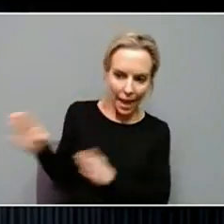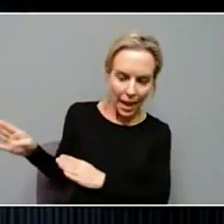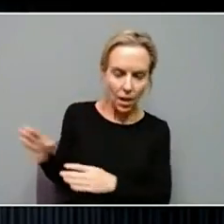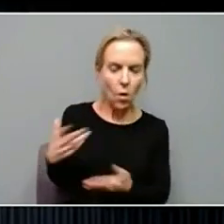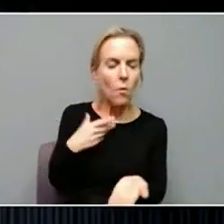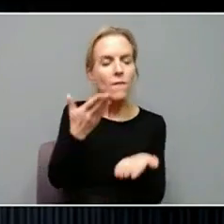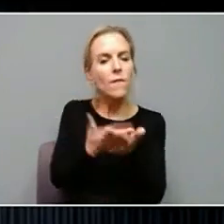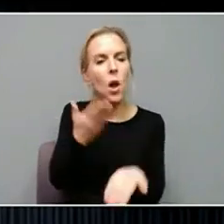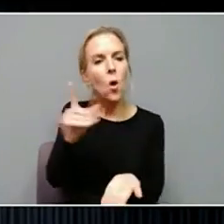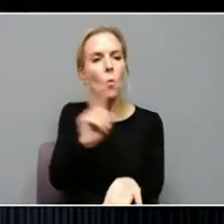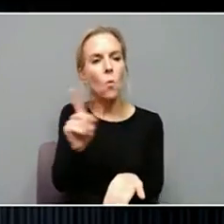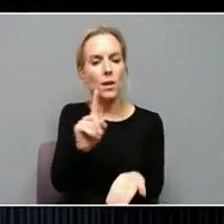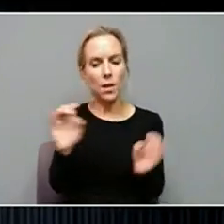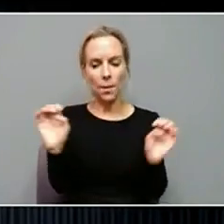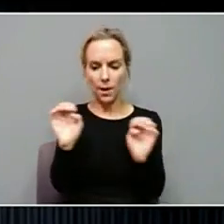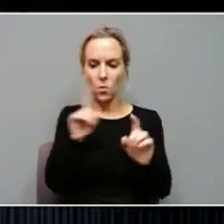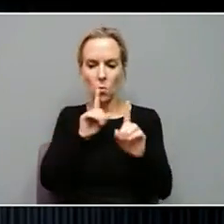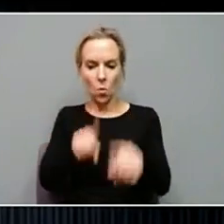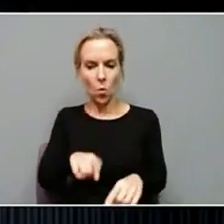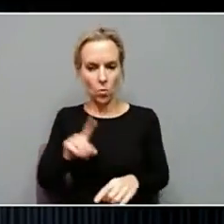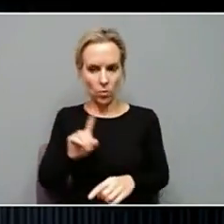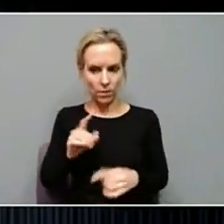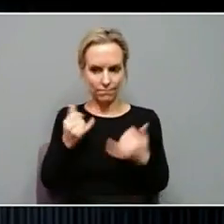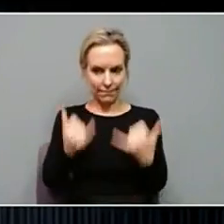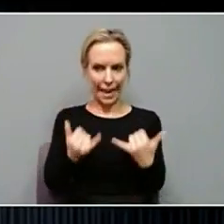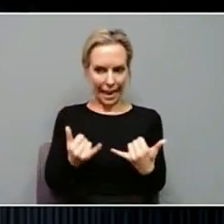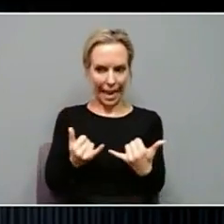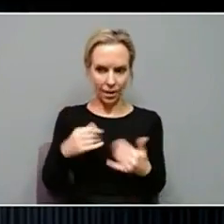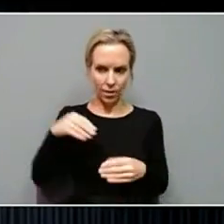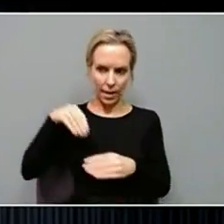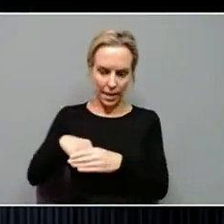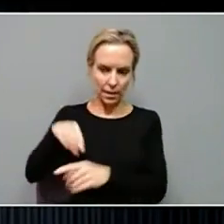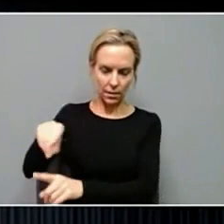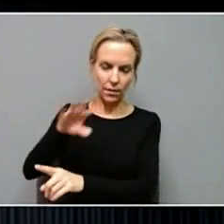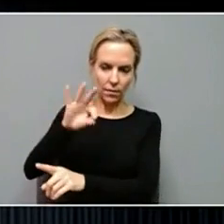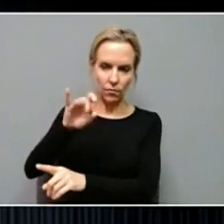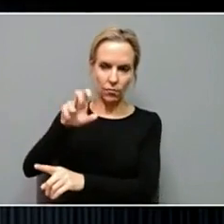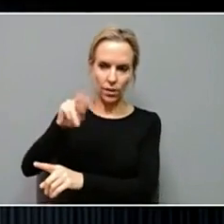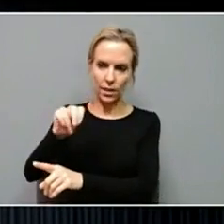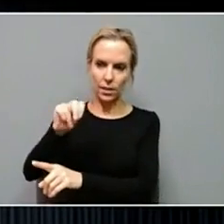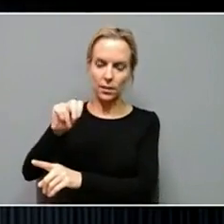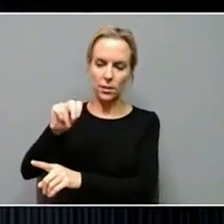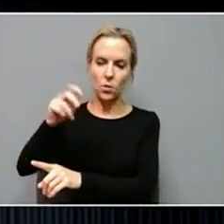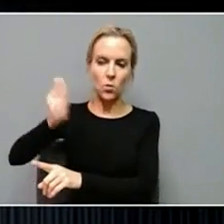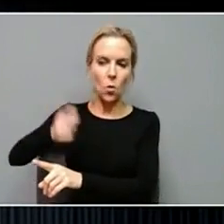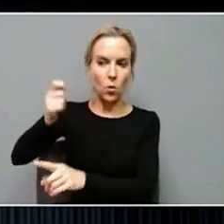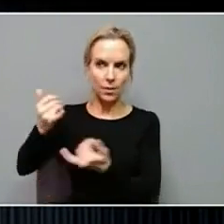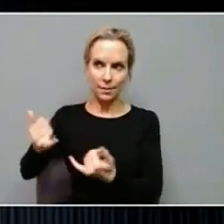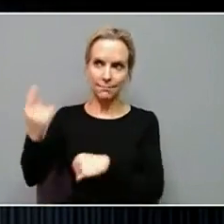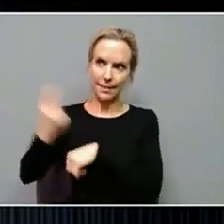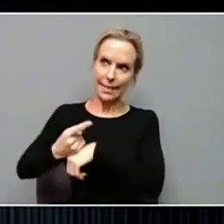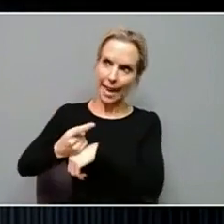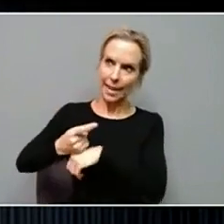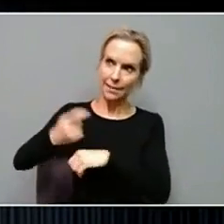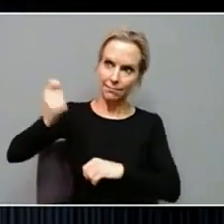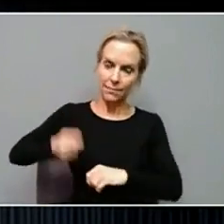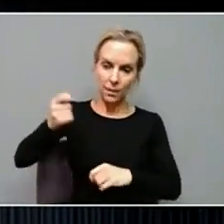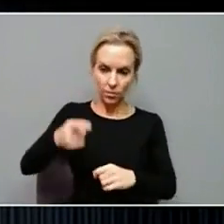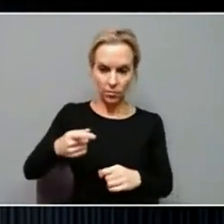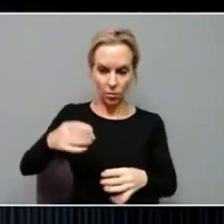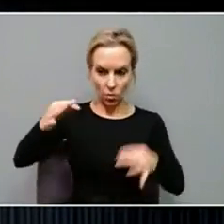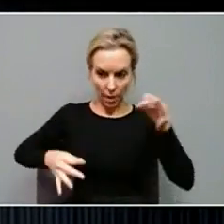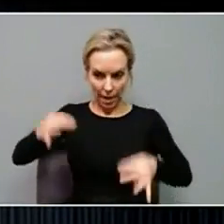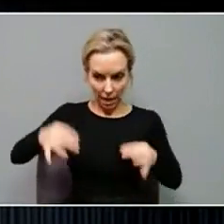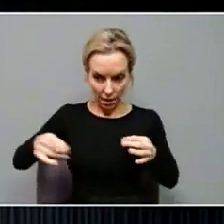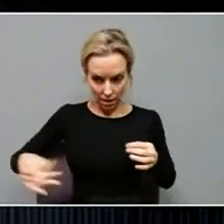does the emergency order kind of stand in Franklin Circuit Court in light of today's hearing? And also that 10 days, do you feel like that's enough time